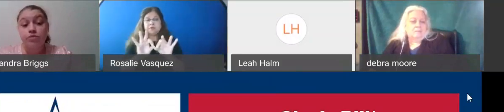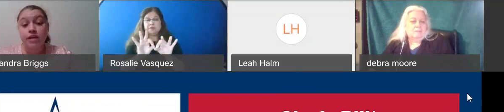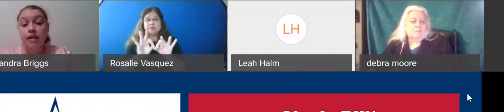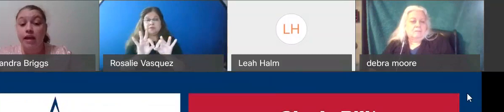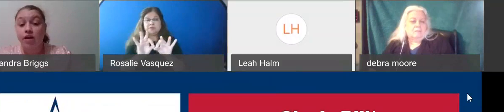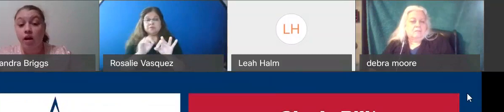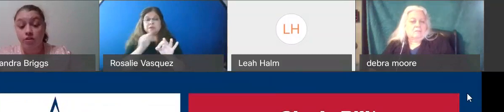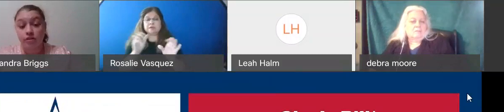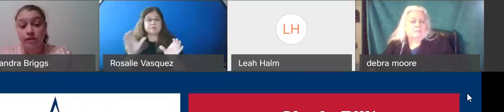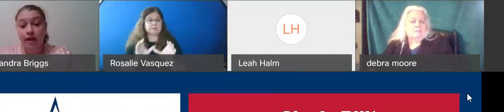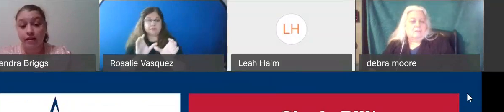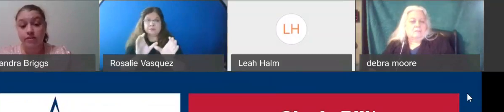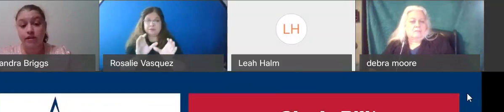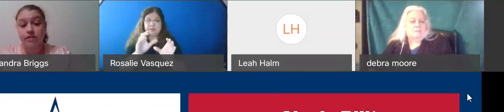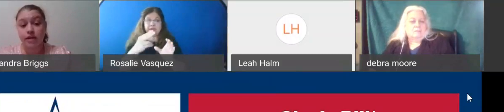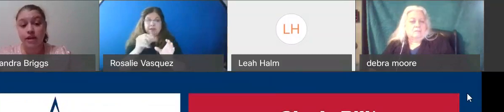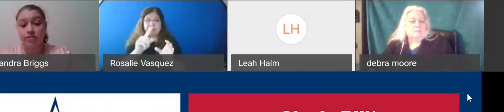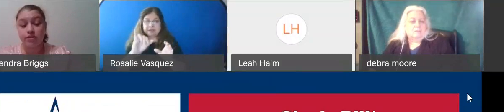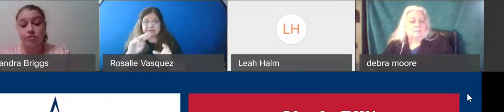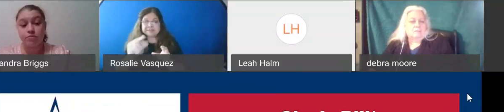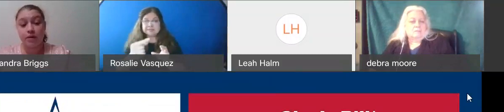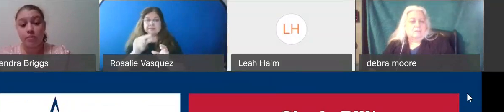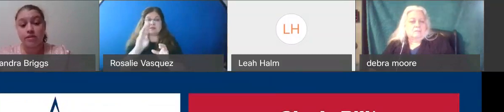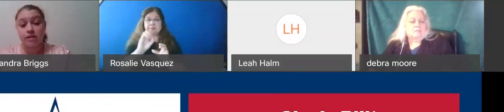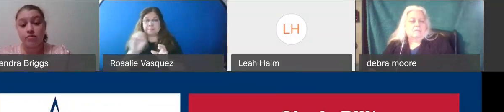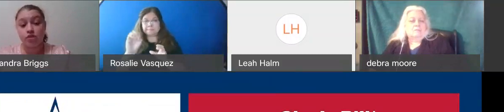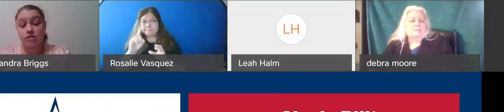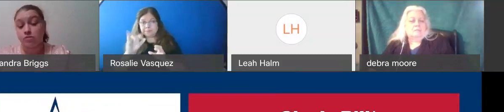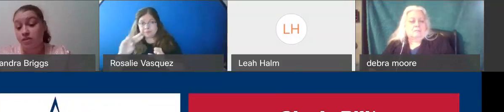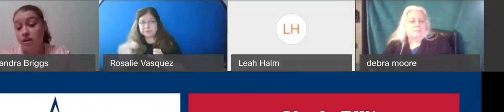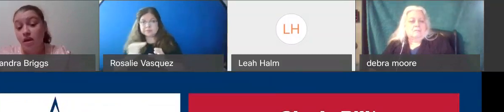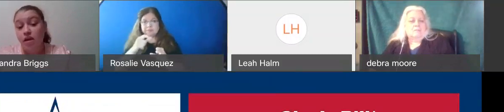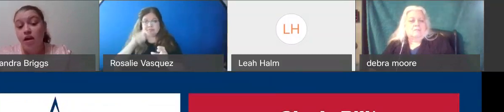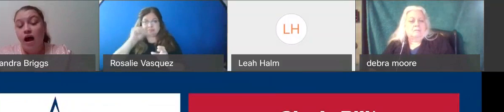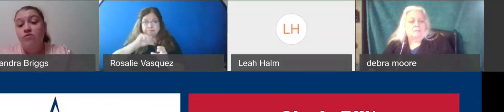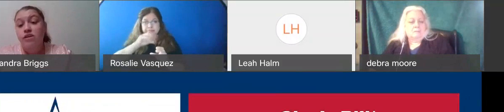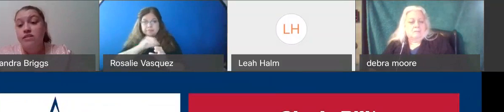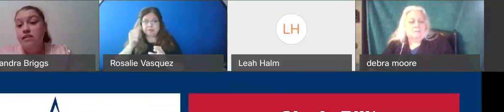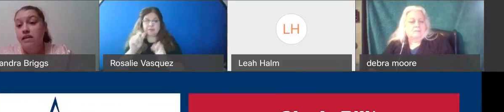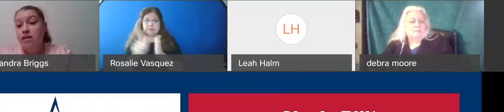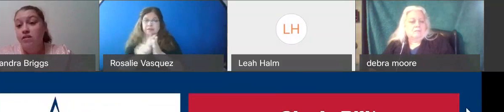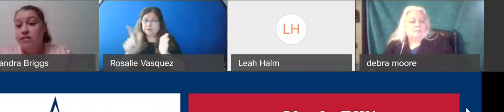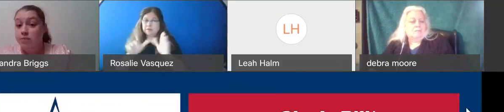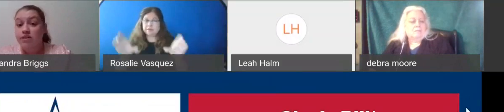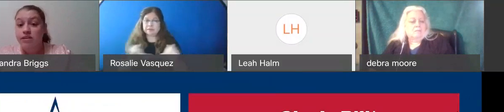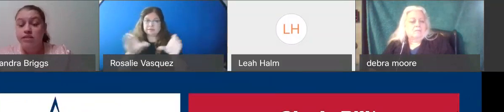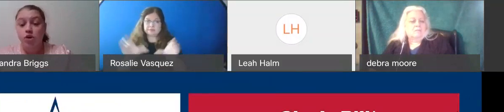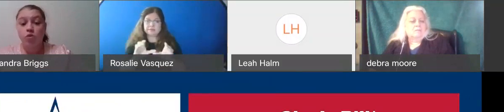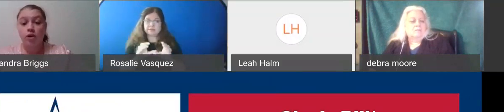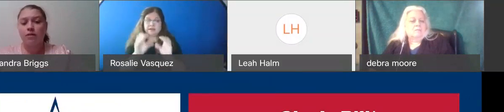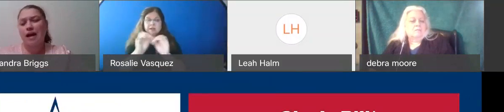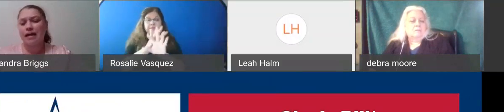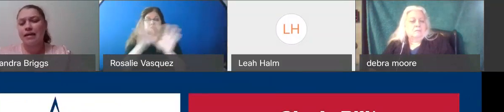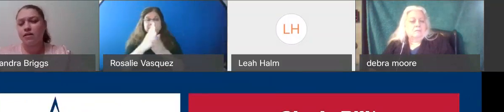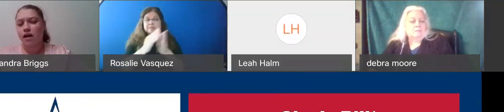hazing, boozing, and other illegal activities. And this was by Representative John Smithy. Obviously, some of these